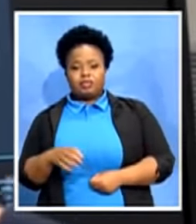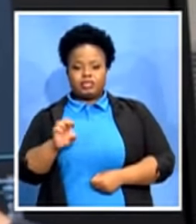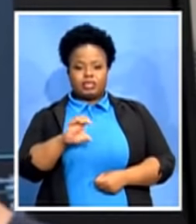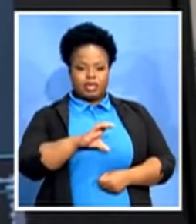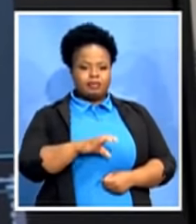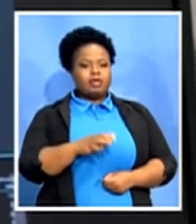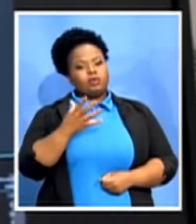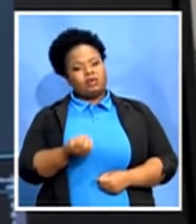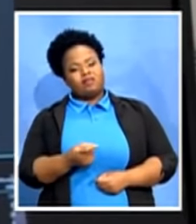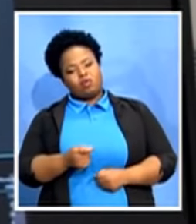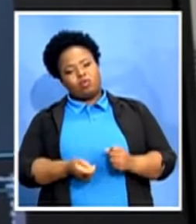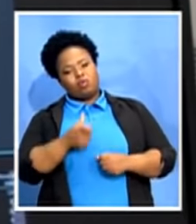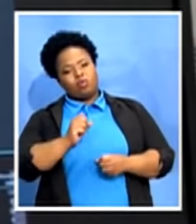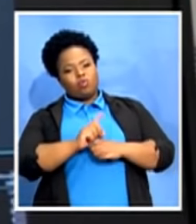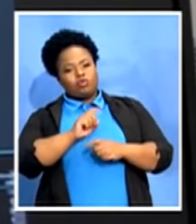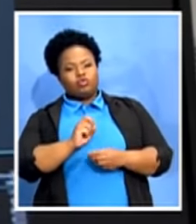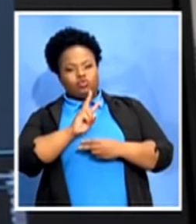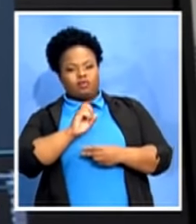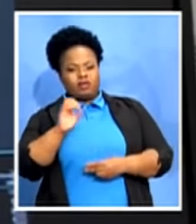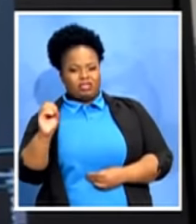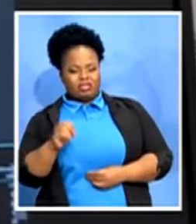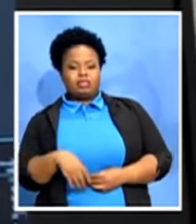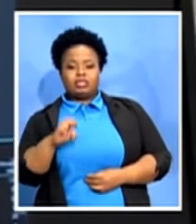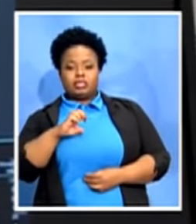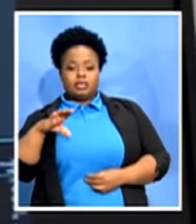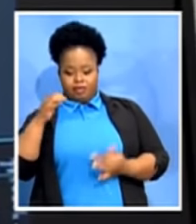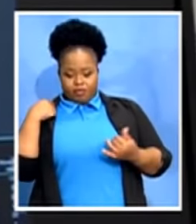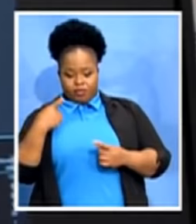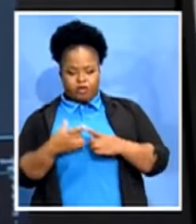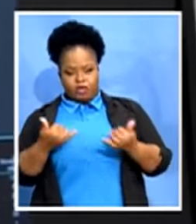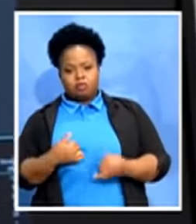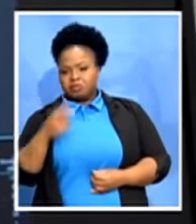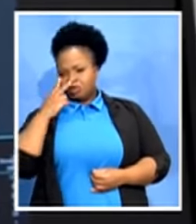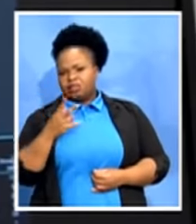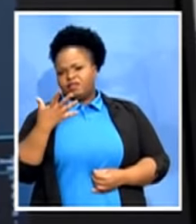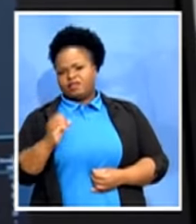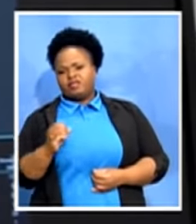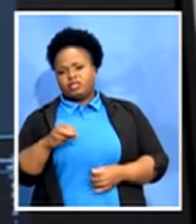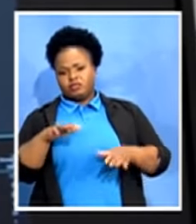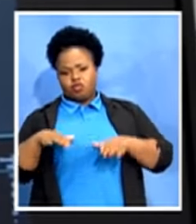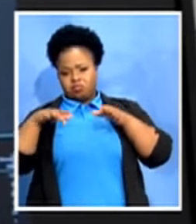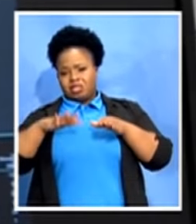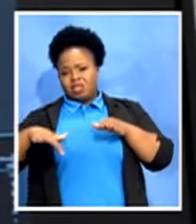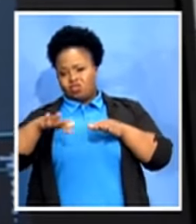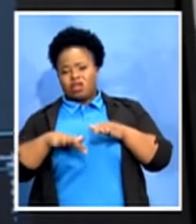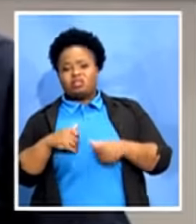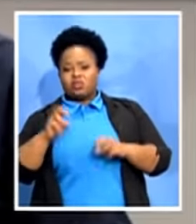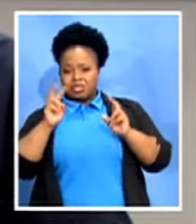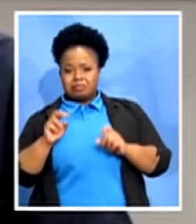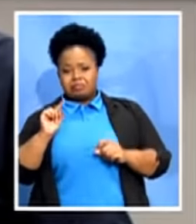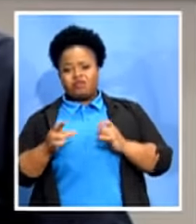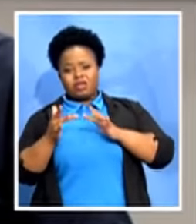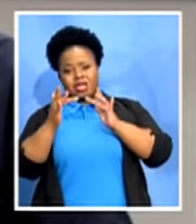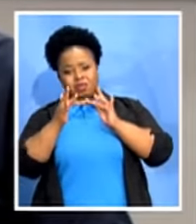stations. And Eastern Cape at this point in time, we can see about 50 base stations down, which is also, once again, a very high percentage. But the point